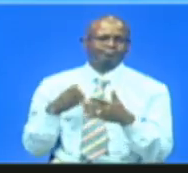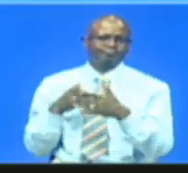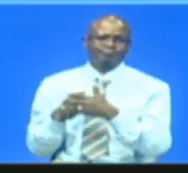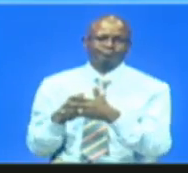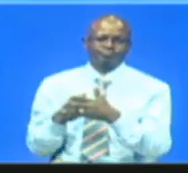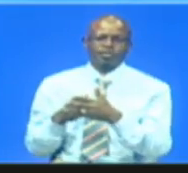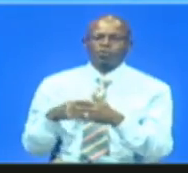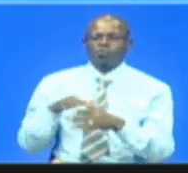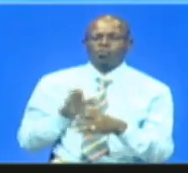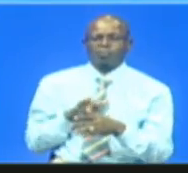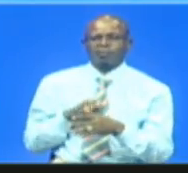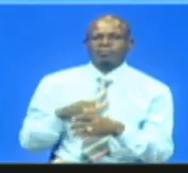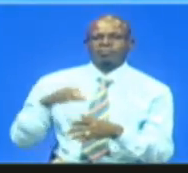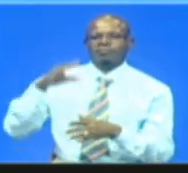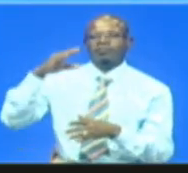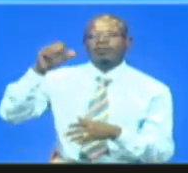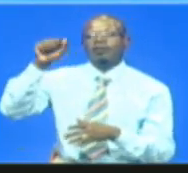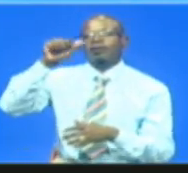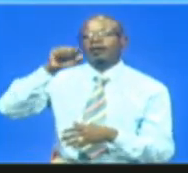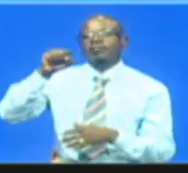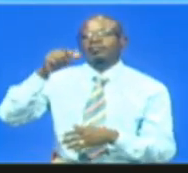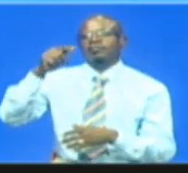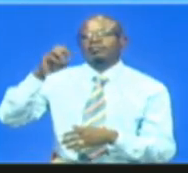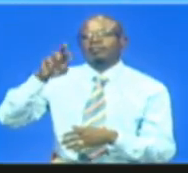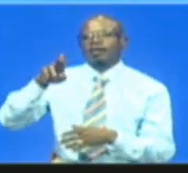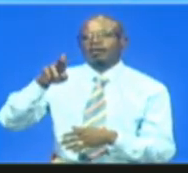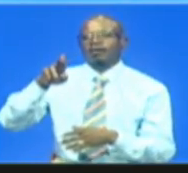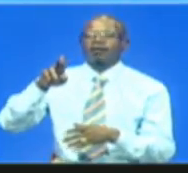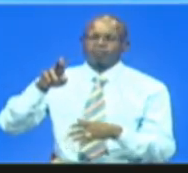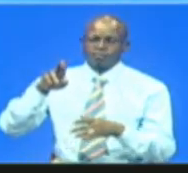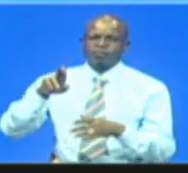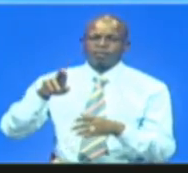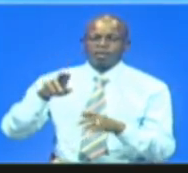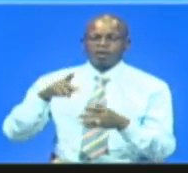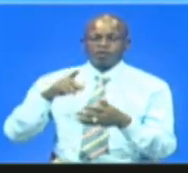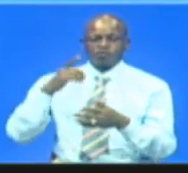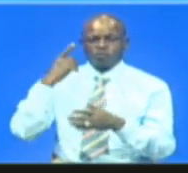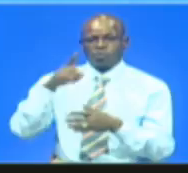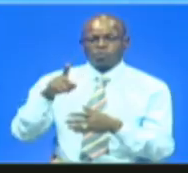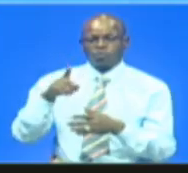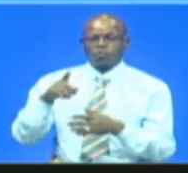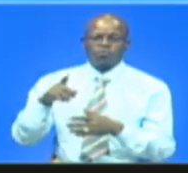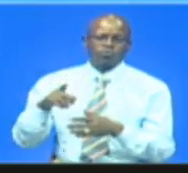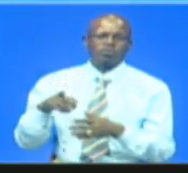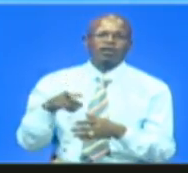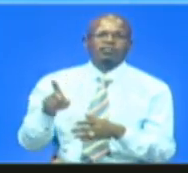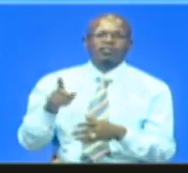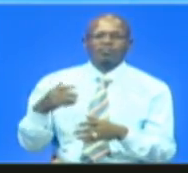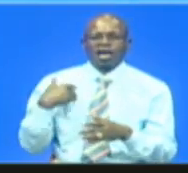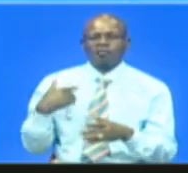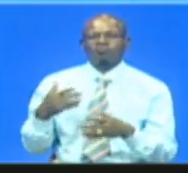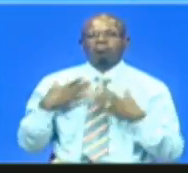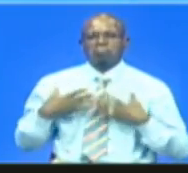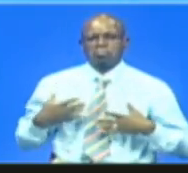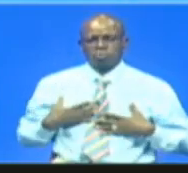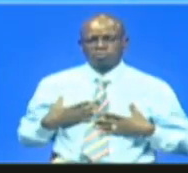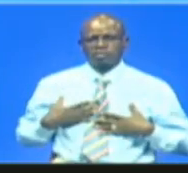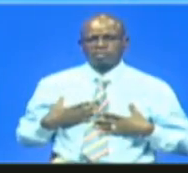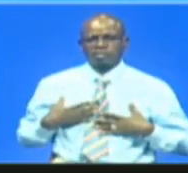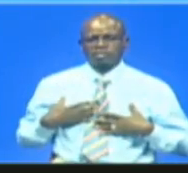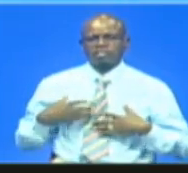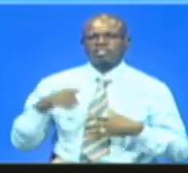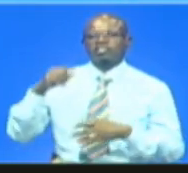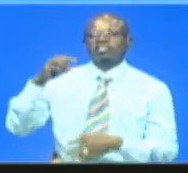mixed reactions across the globe. Meanwhile, the global athletics body that has defended its decision to change the format of the Diamond